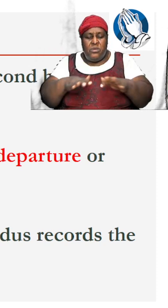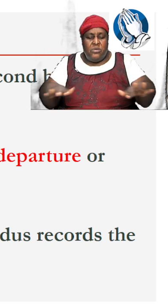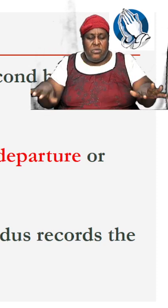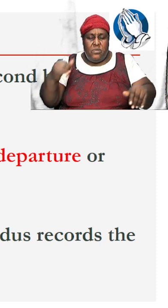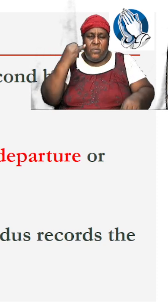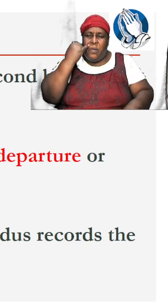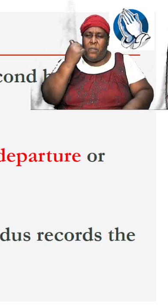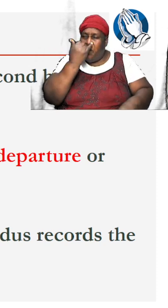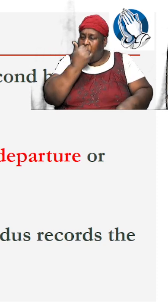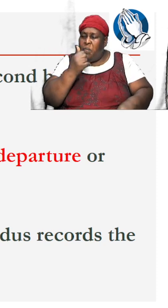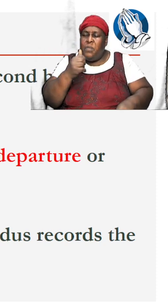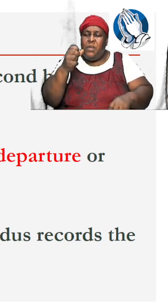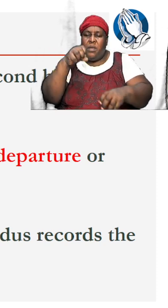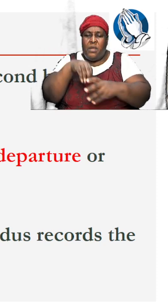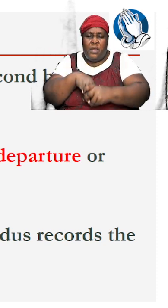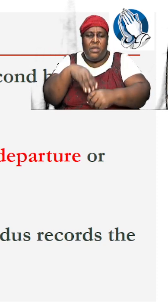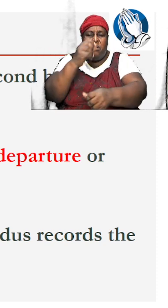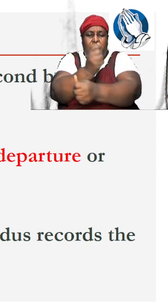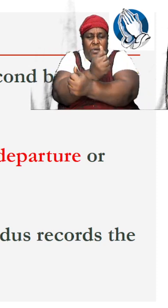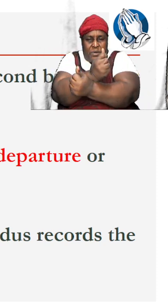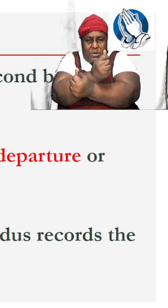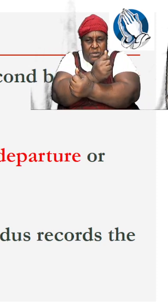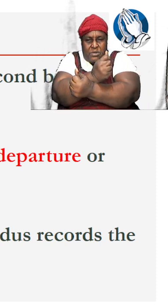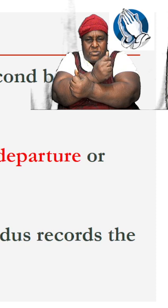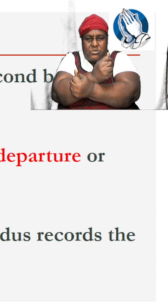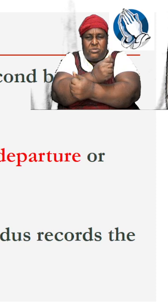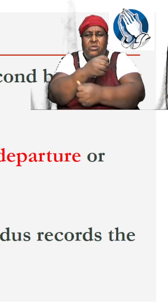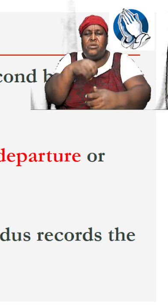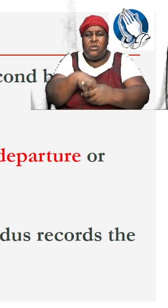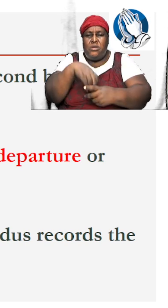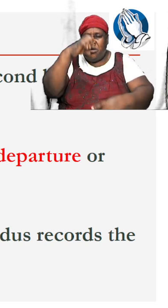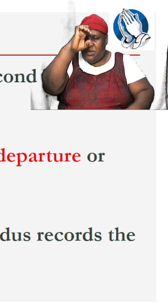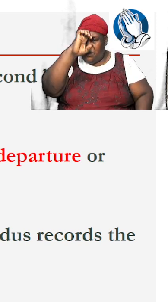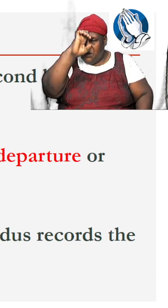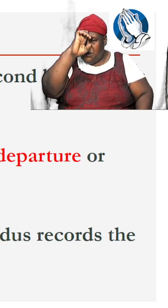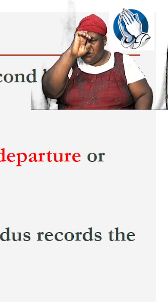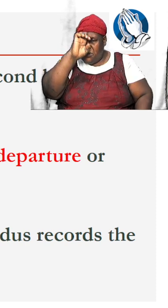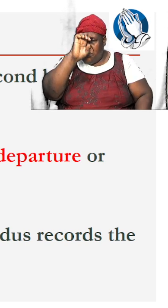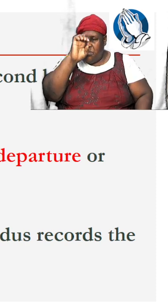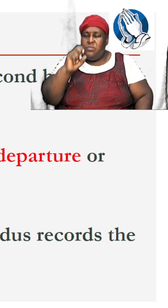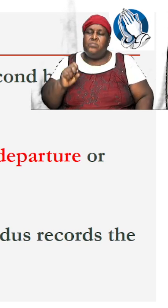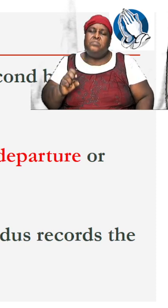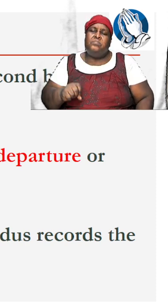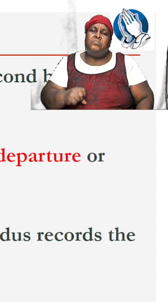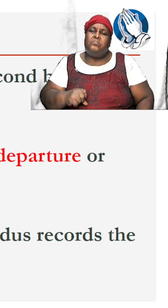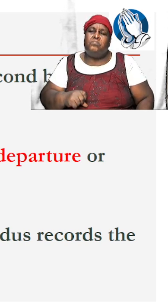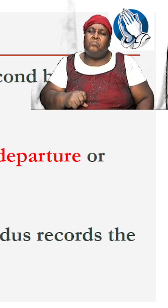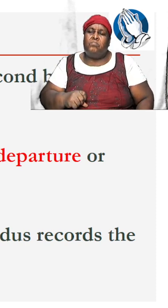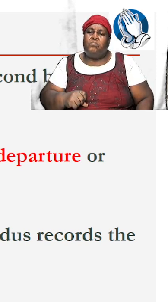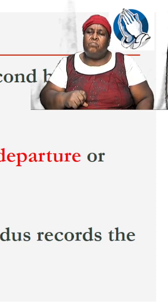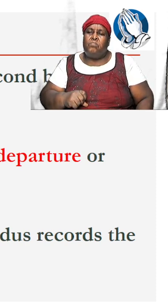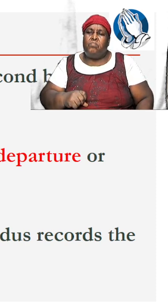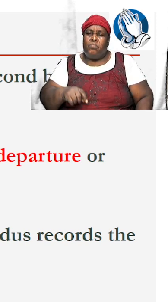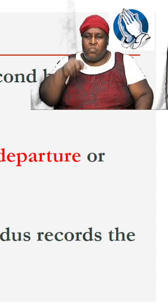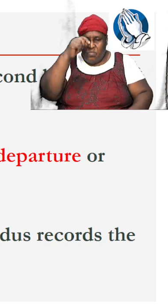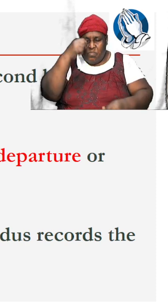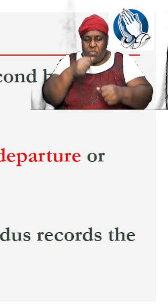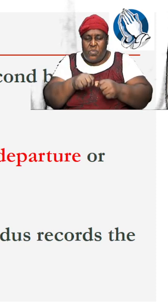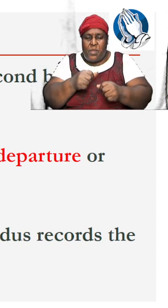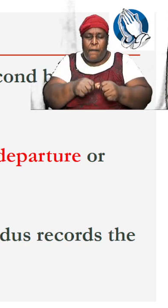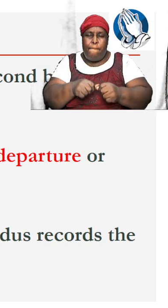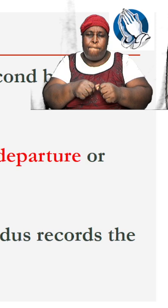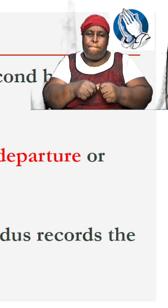in bondage. They were in bondage in Egypt. Praise God. And we remember carefully